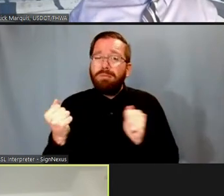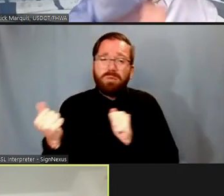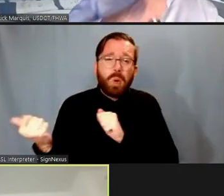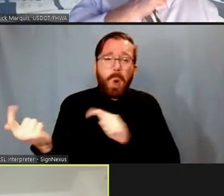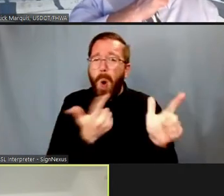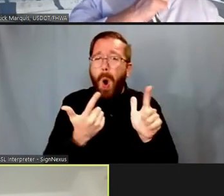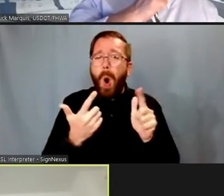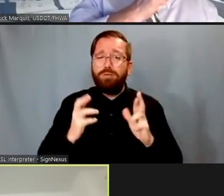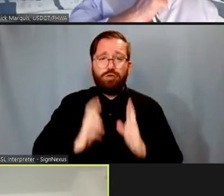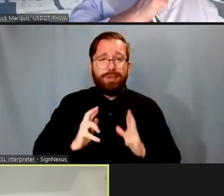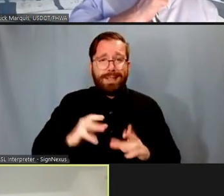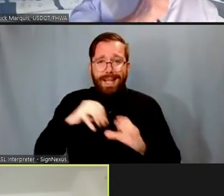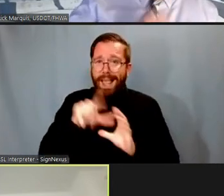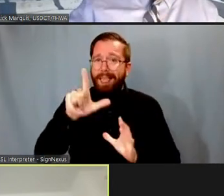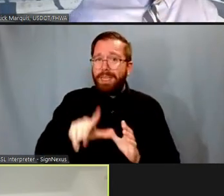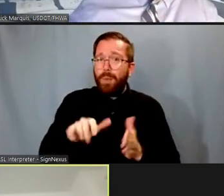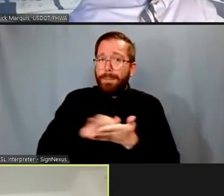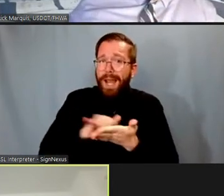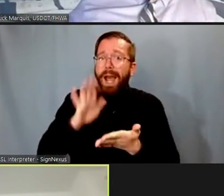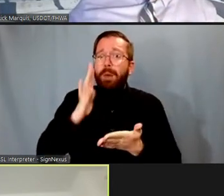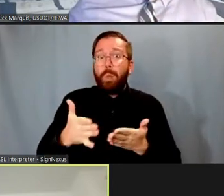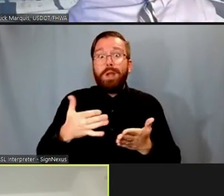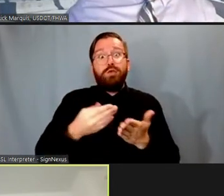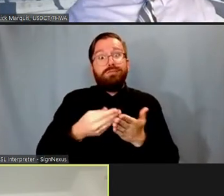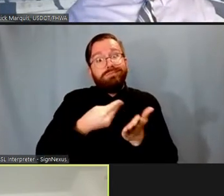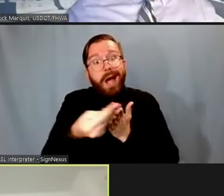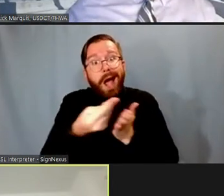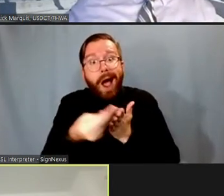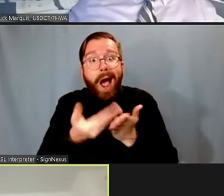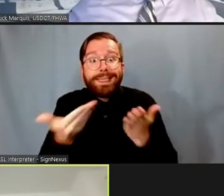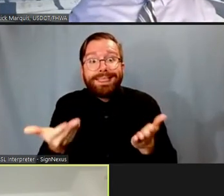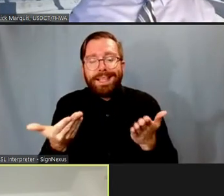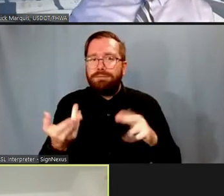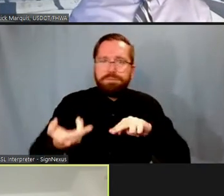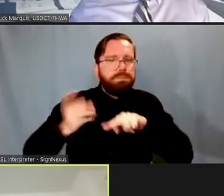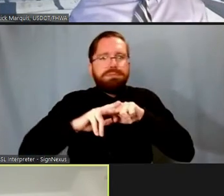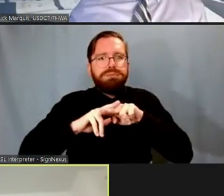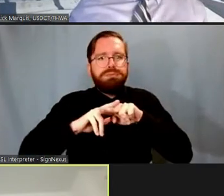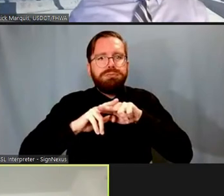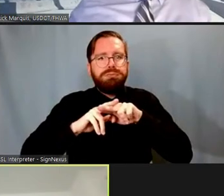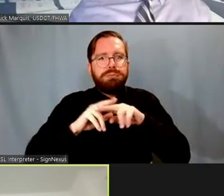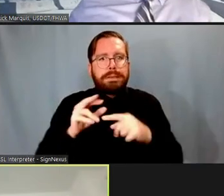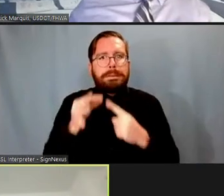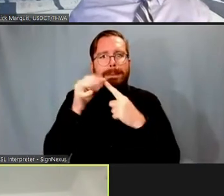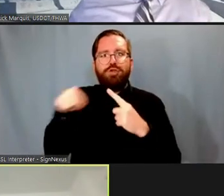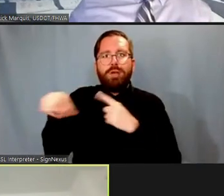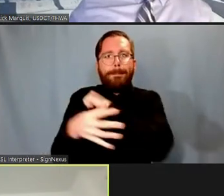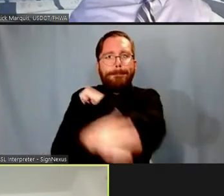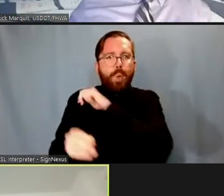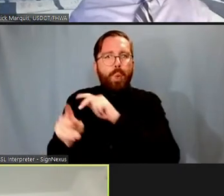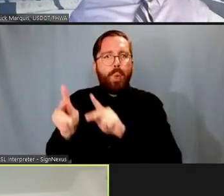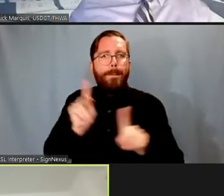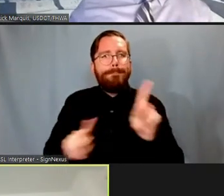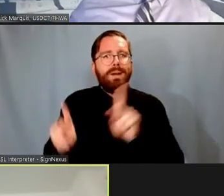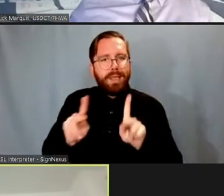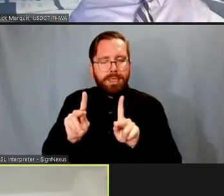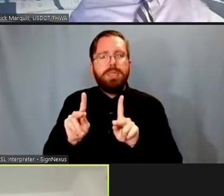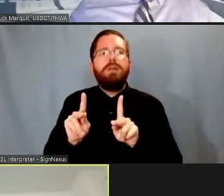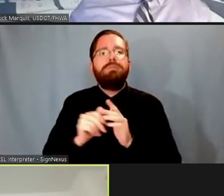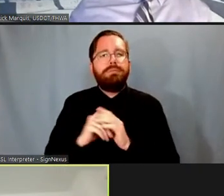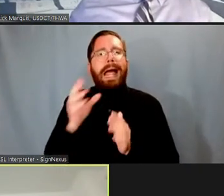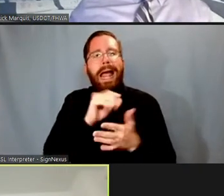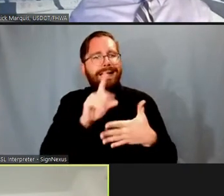higher prices for everyday goods and services including those who can least afford to that includes those of us living in poverty and the